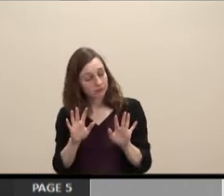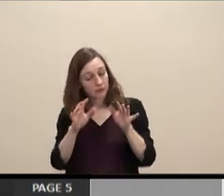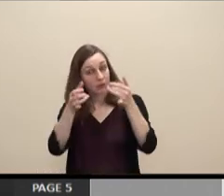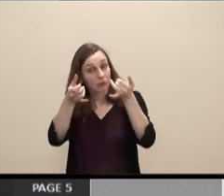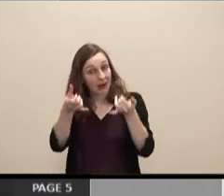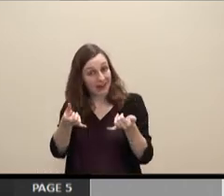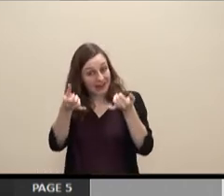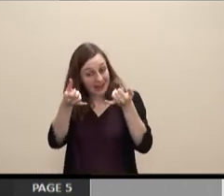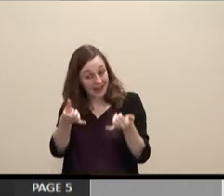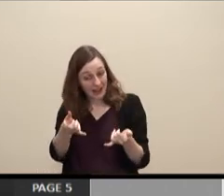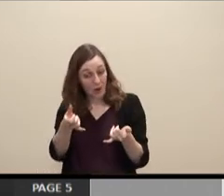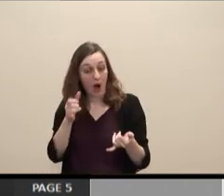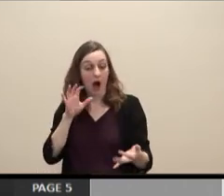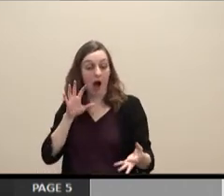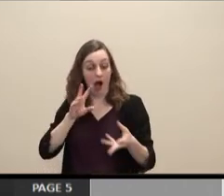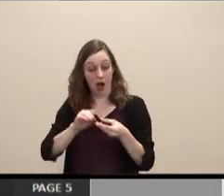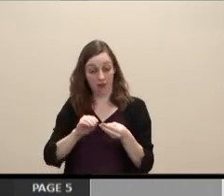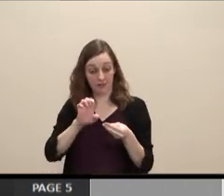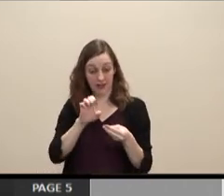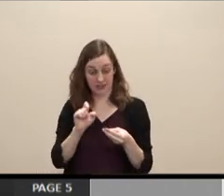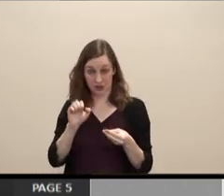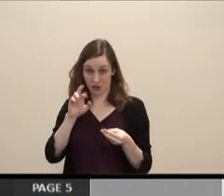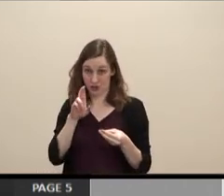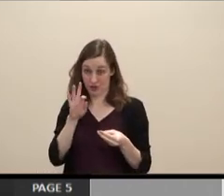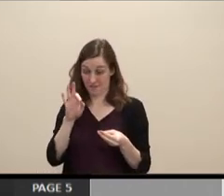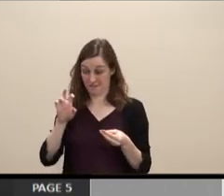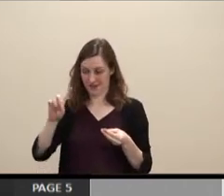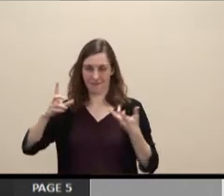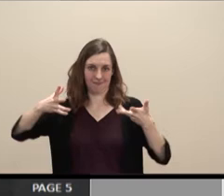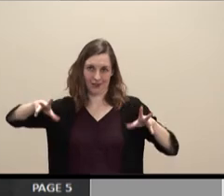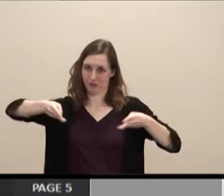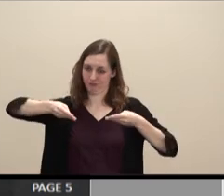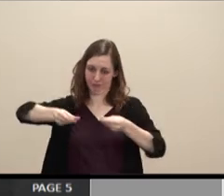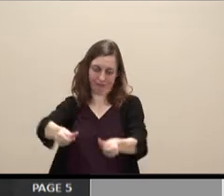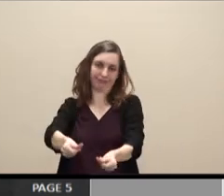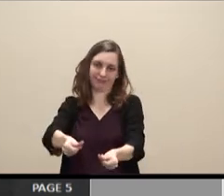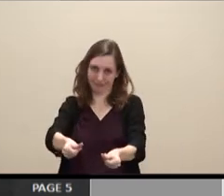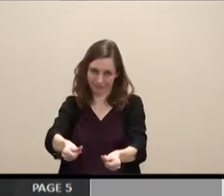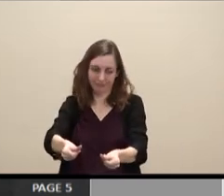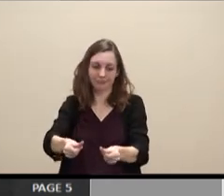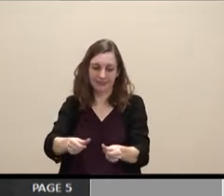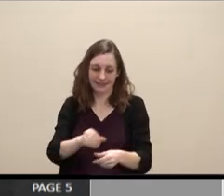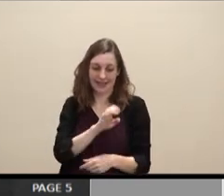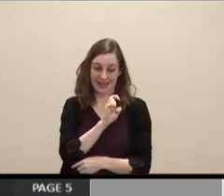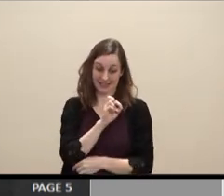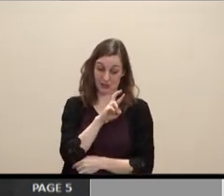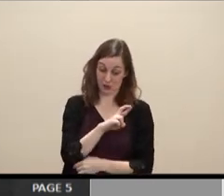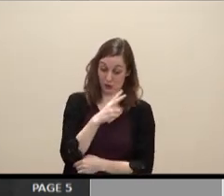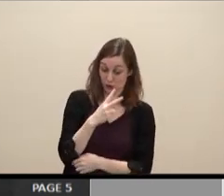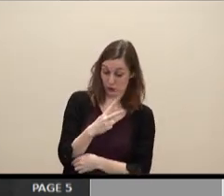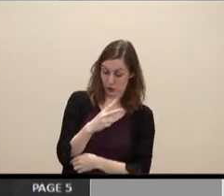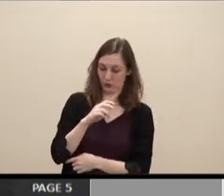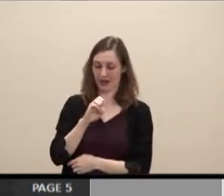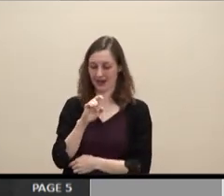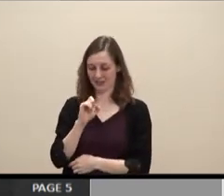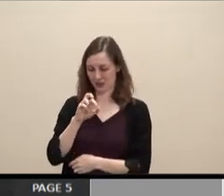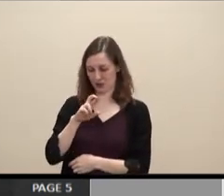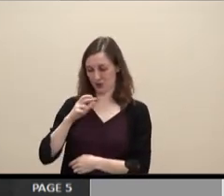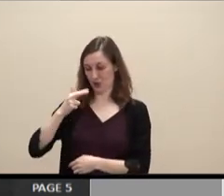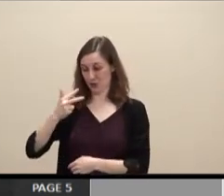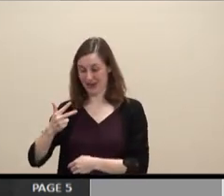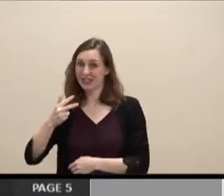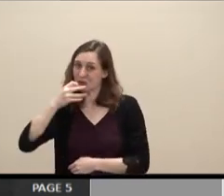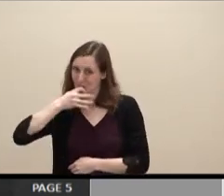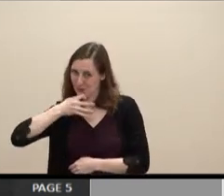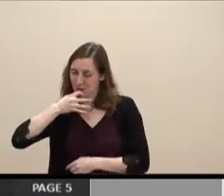now, all those ESSER funds are obligated. We have spent all of ESSER 1. We got ESSER 2 and ESSER 3 coming, but we've spent